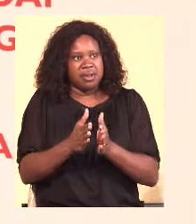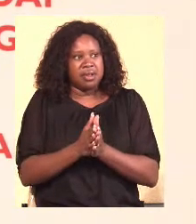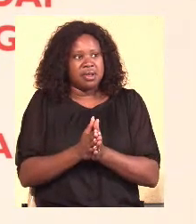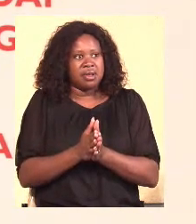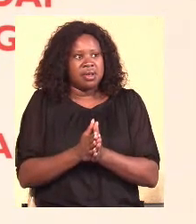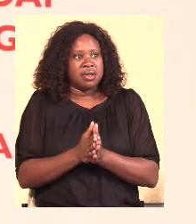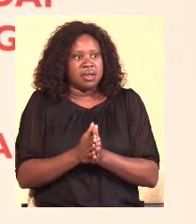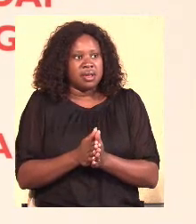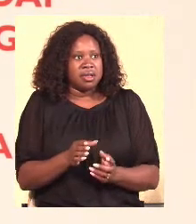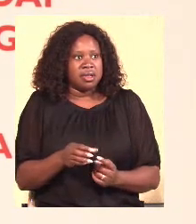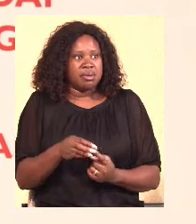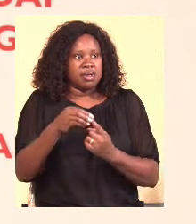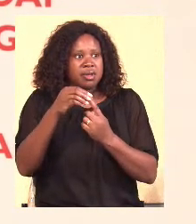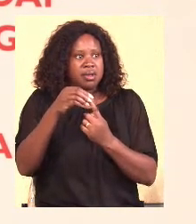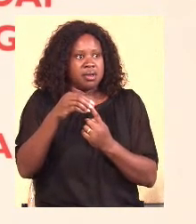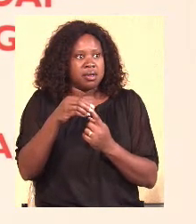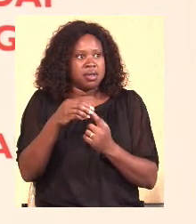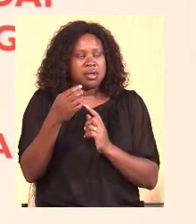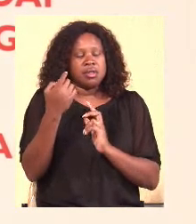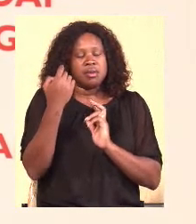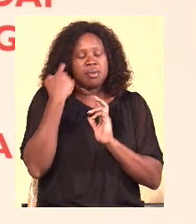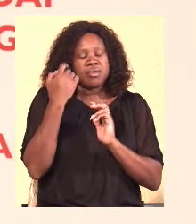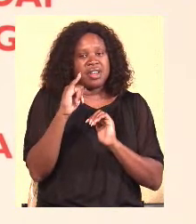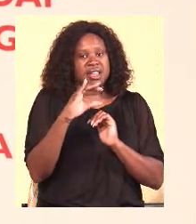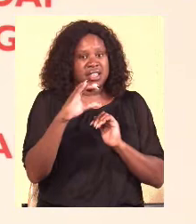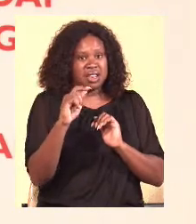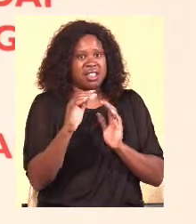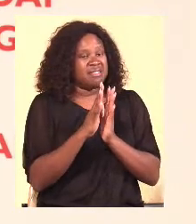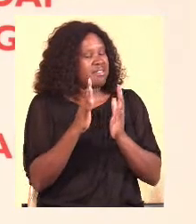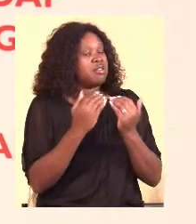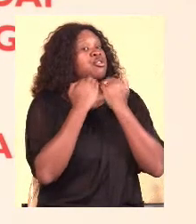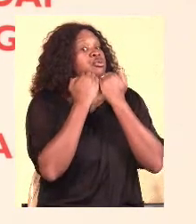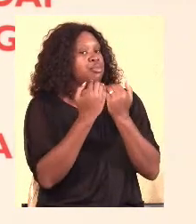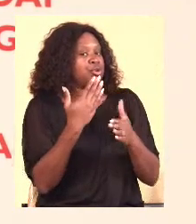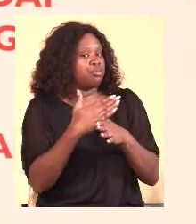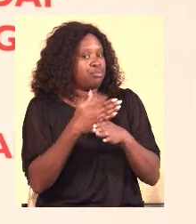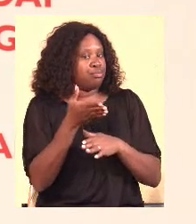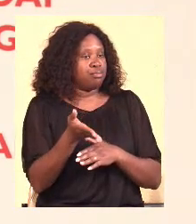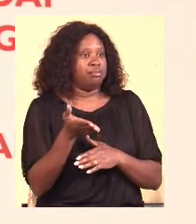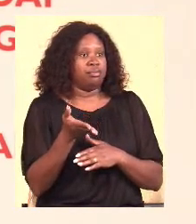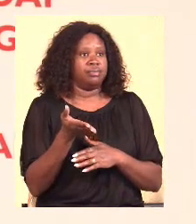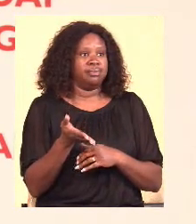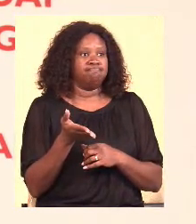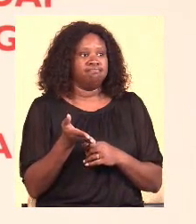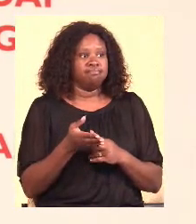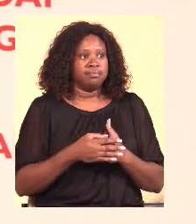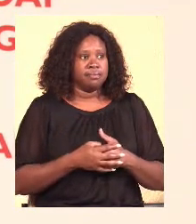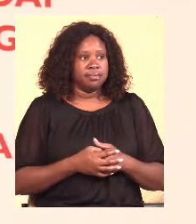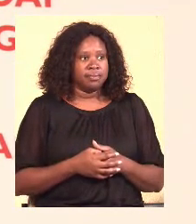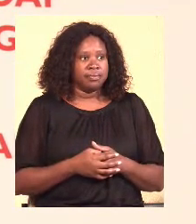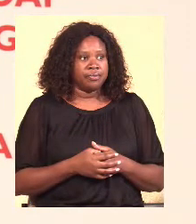include, especially the ministry, your Ministry of ICT is vital in this role to play with our